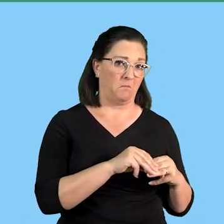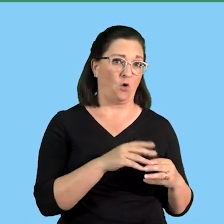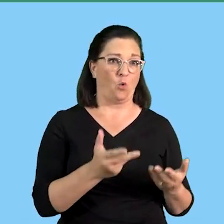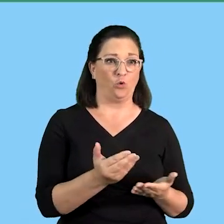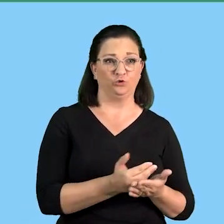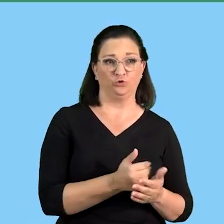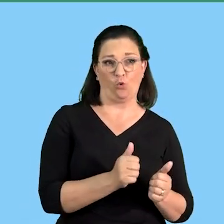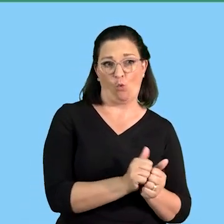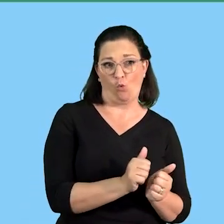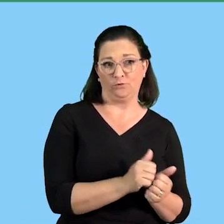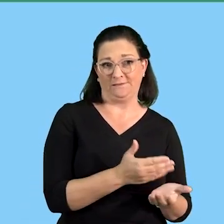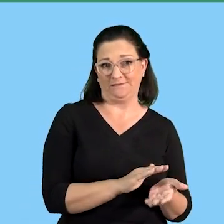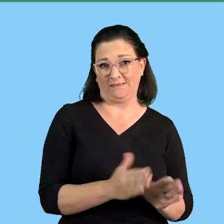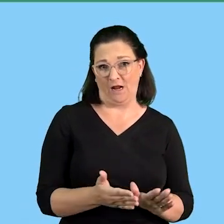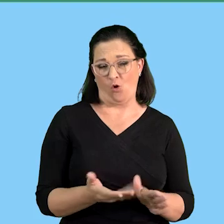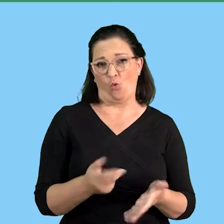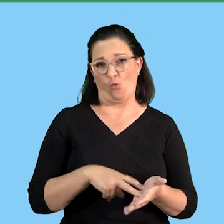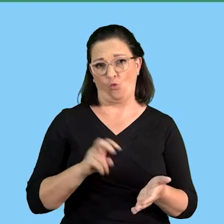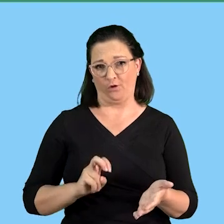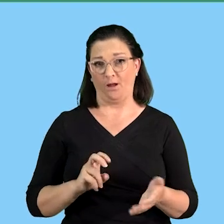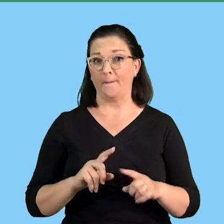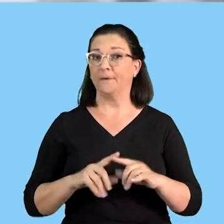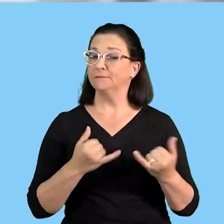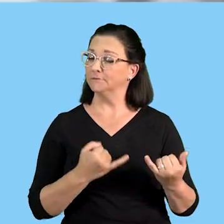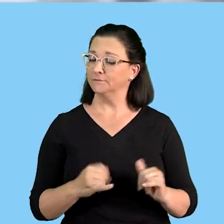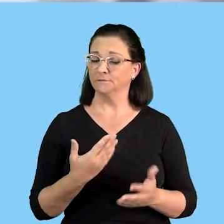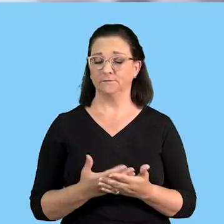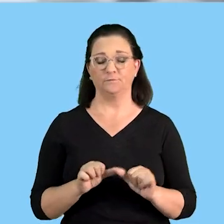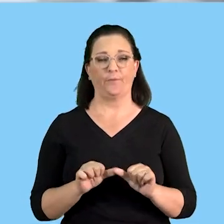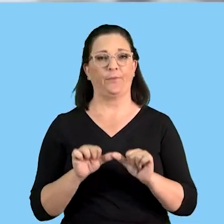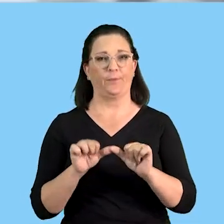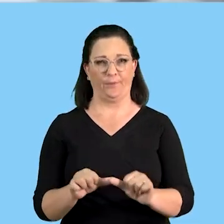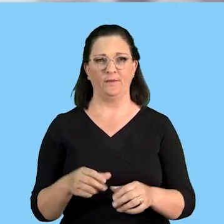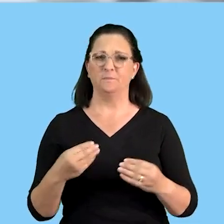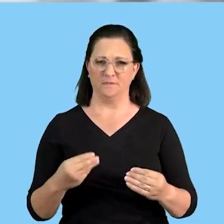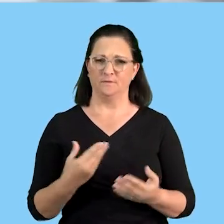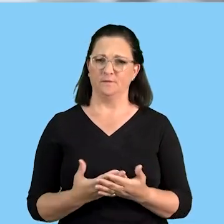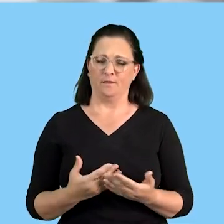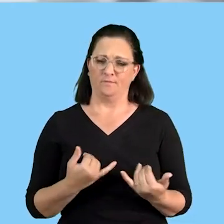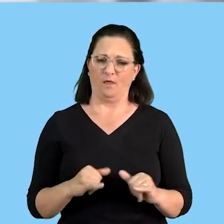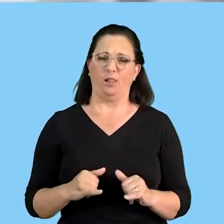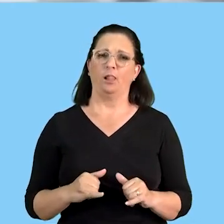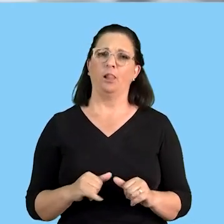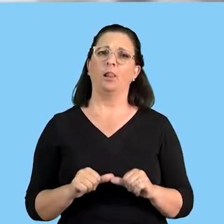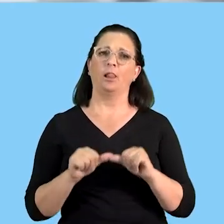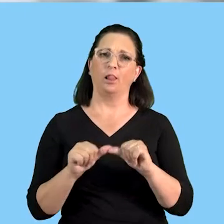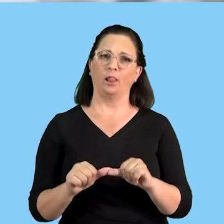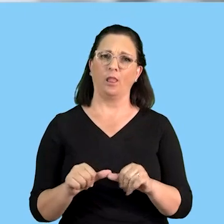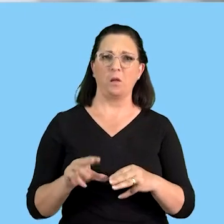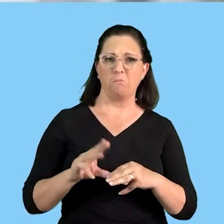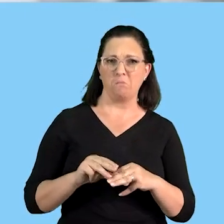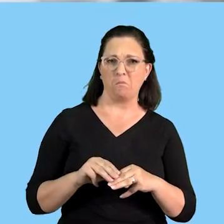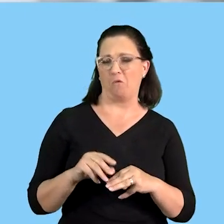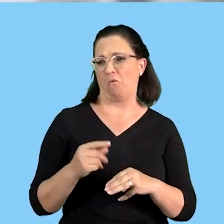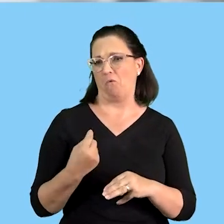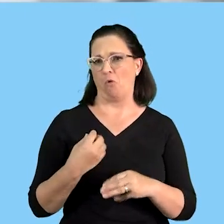retired, will that business continue or not? But if we are saying a business has continuity, it means the business will continue whether the member or an